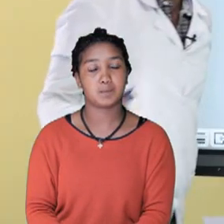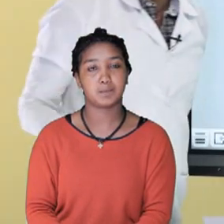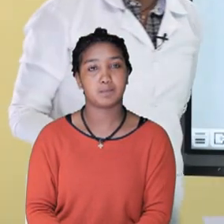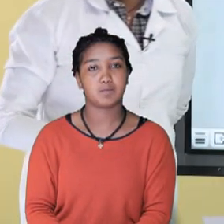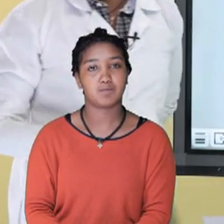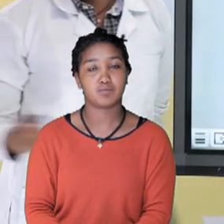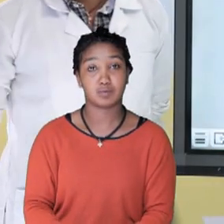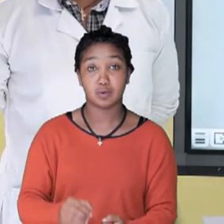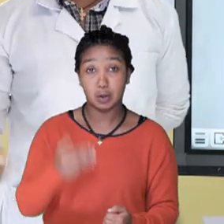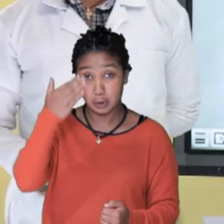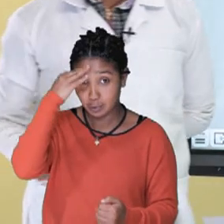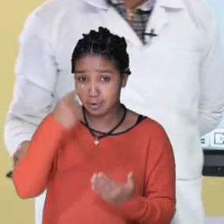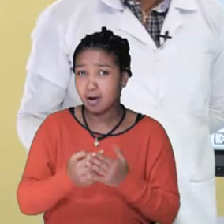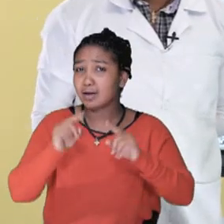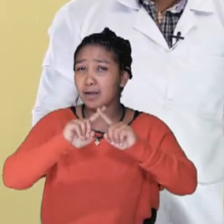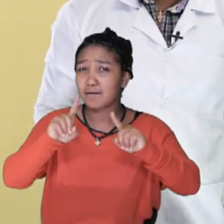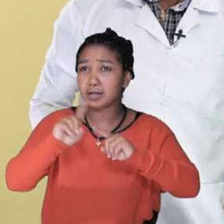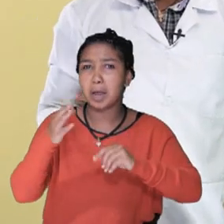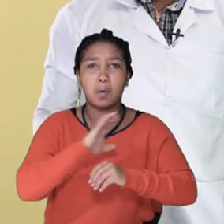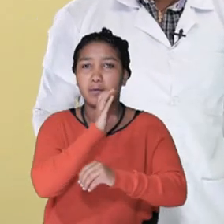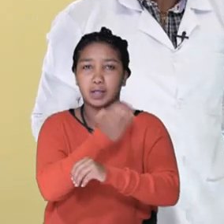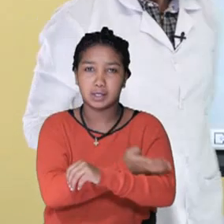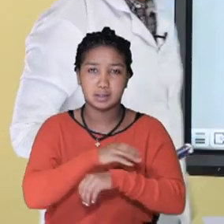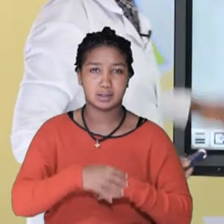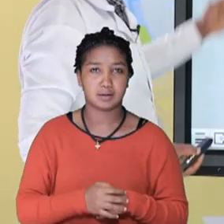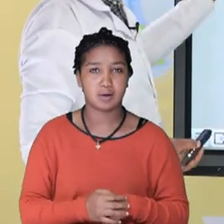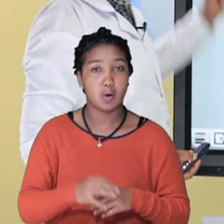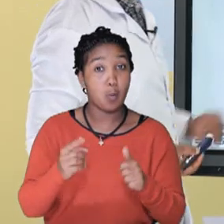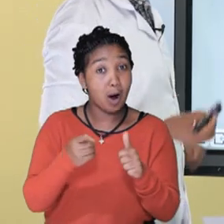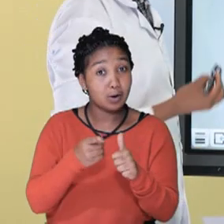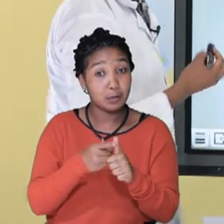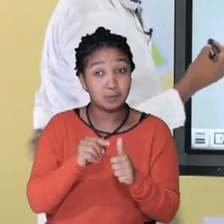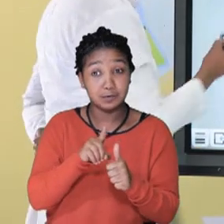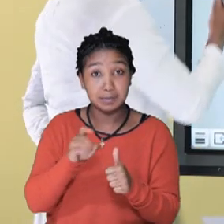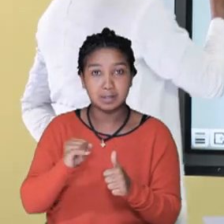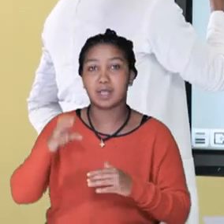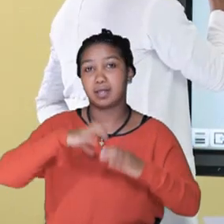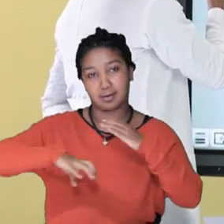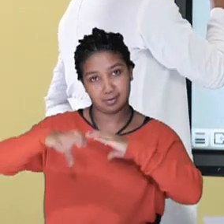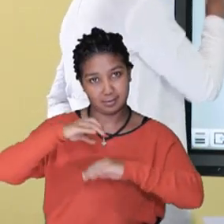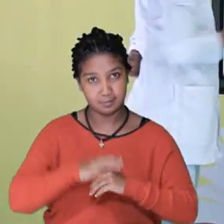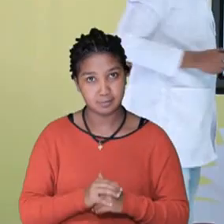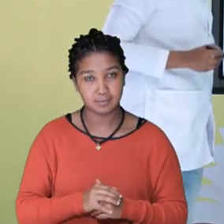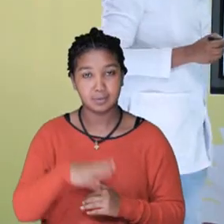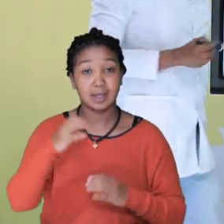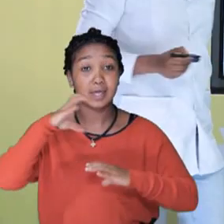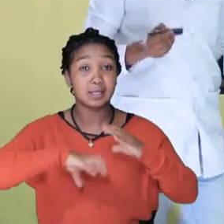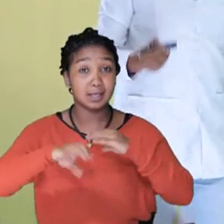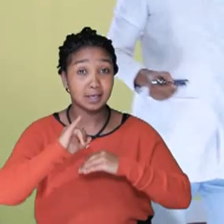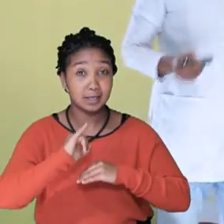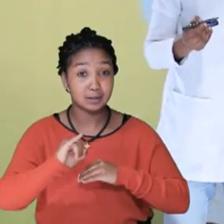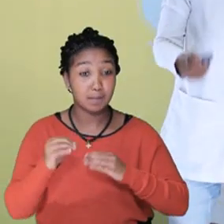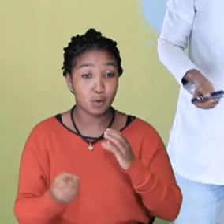You know that there are different forms of energy. One of them is heat. And heat is